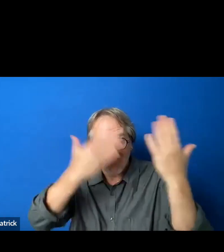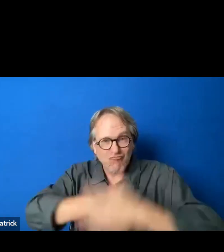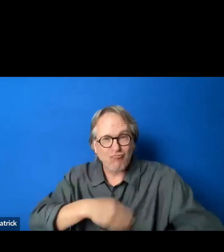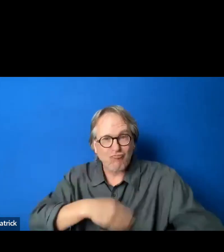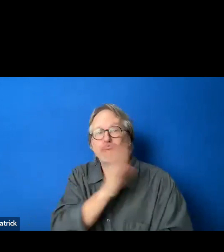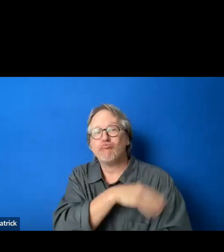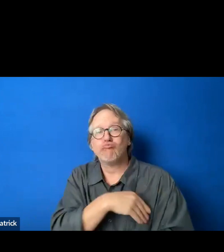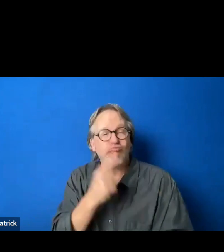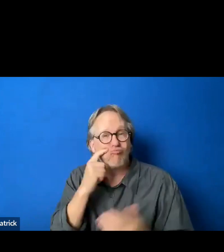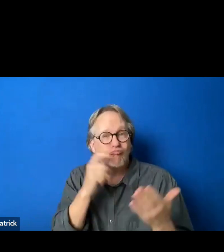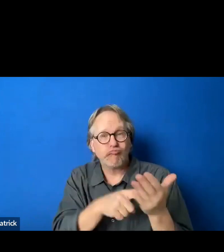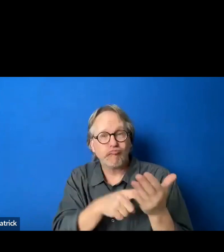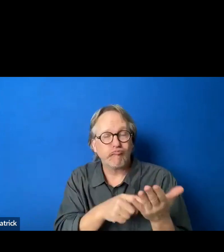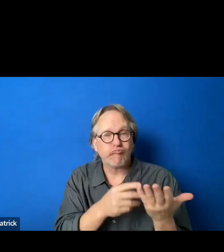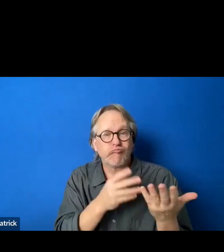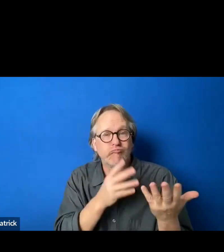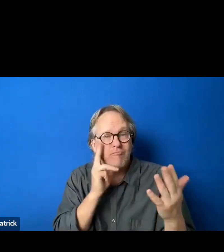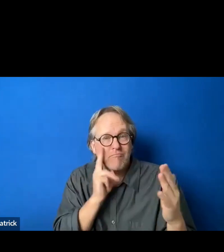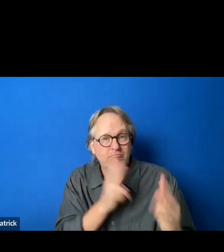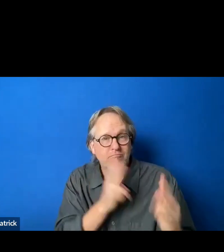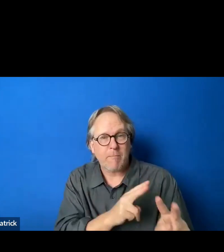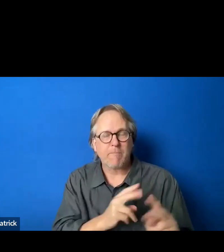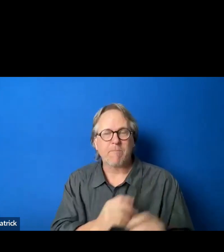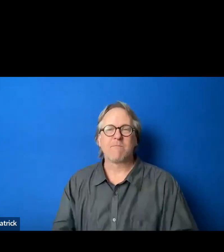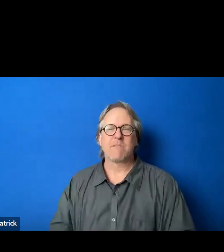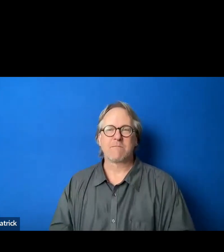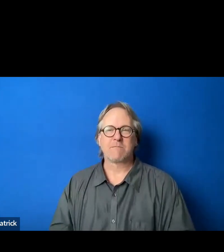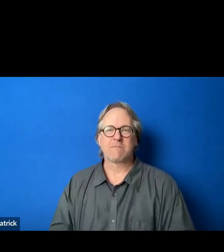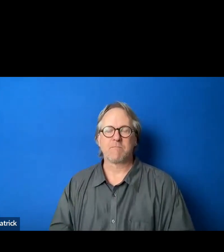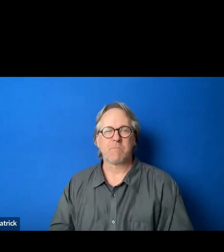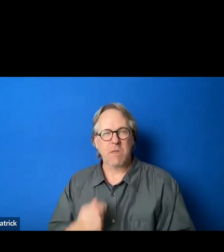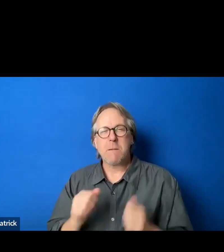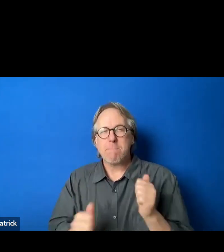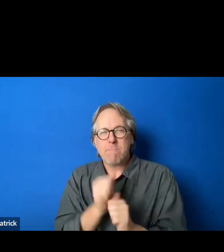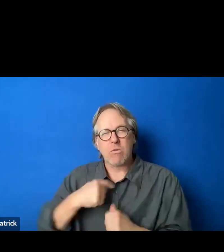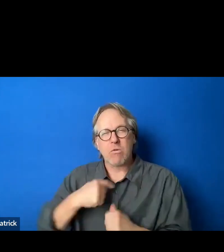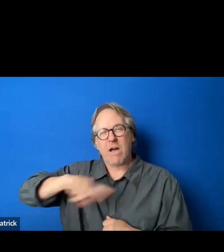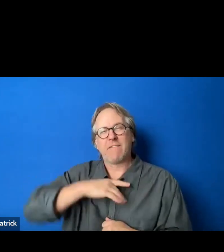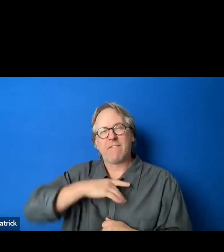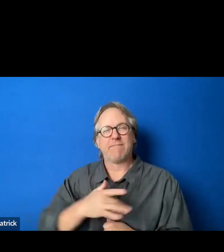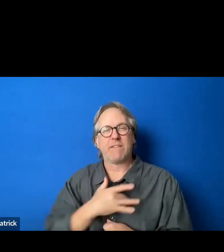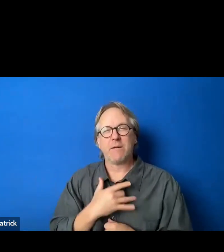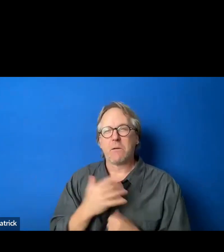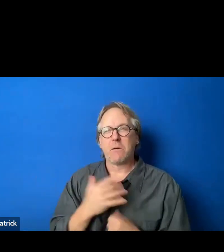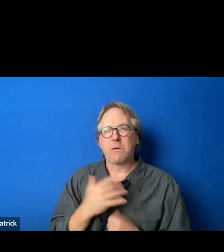think that we know the lay of the land. We know how things work.